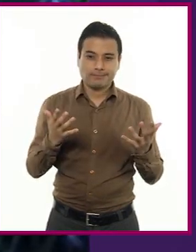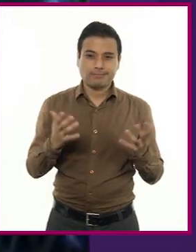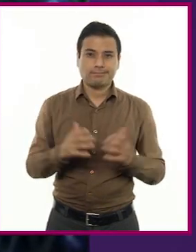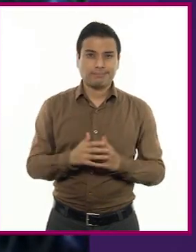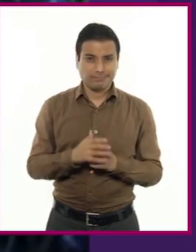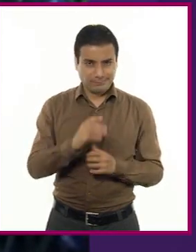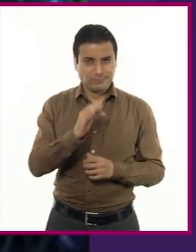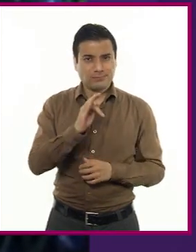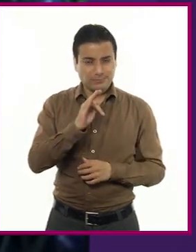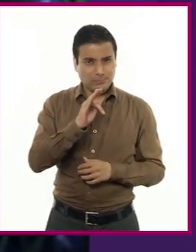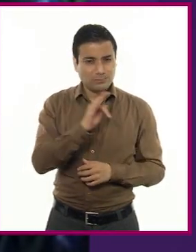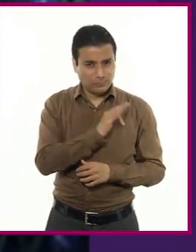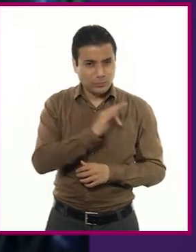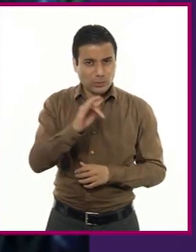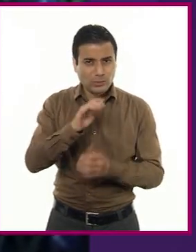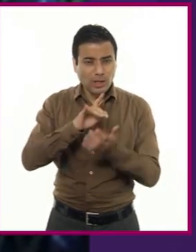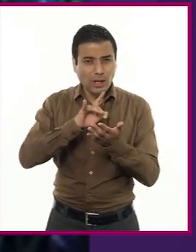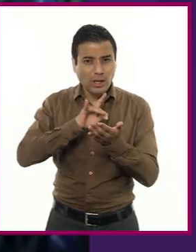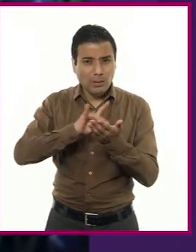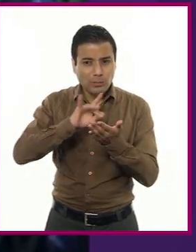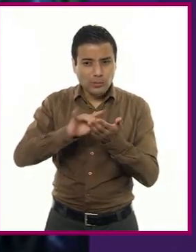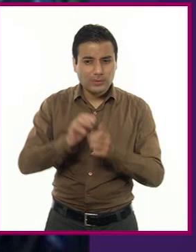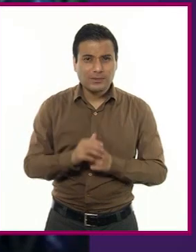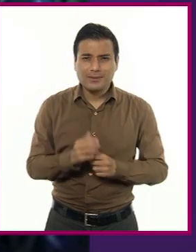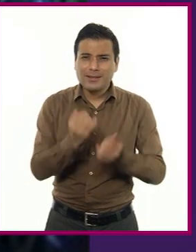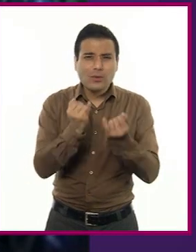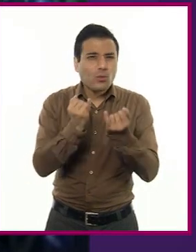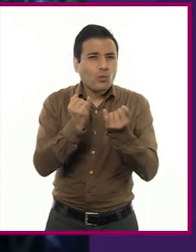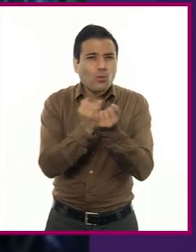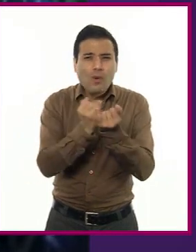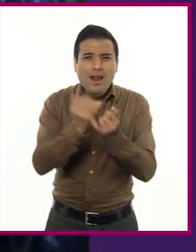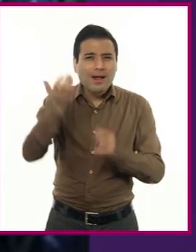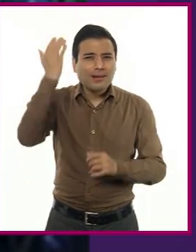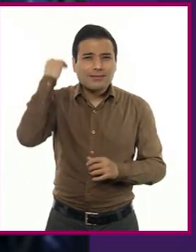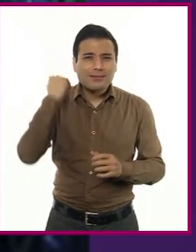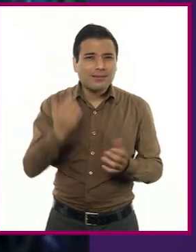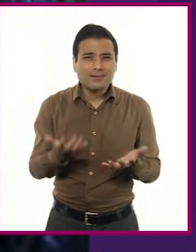do it together, like the old times.